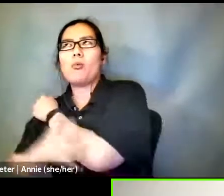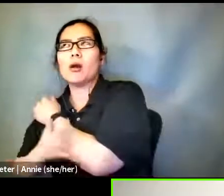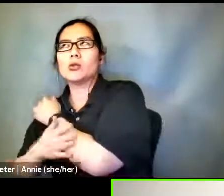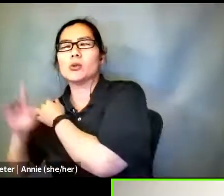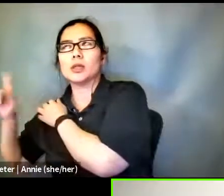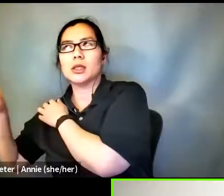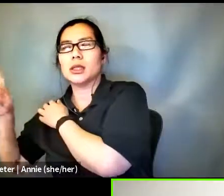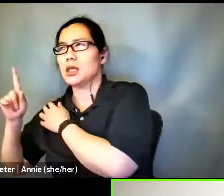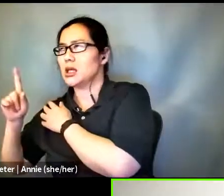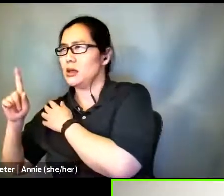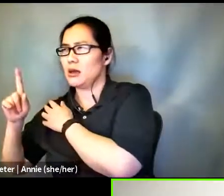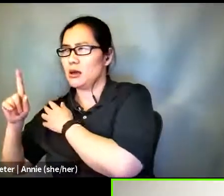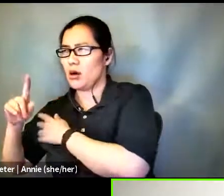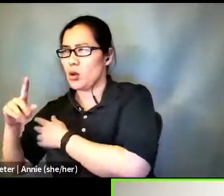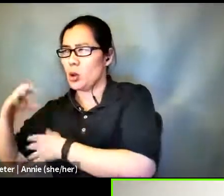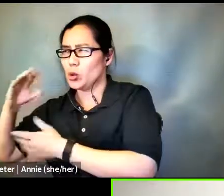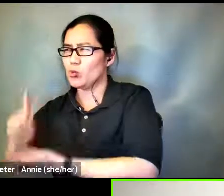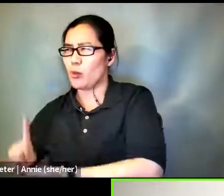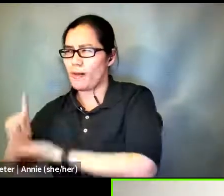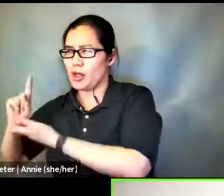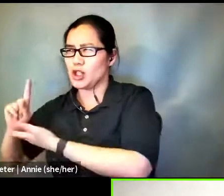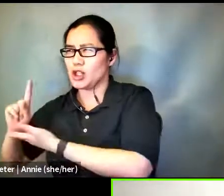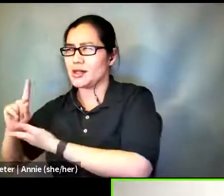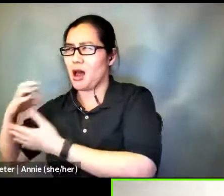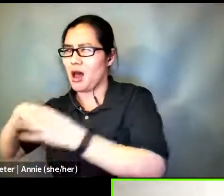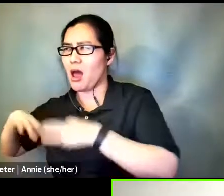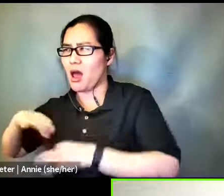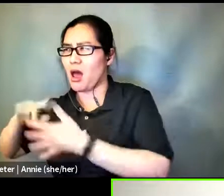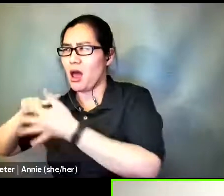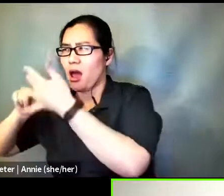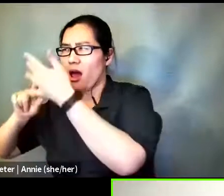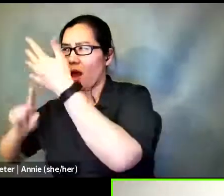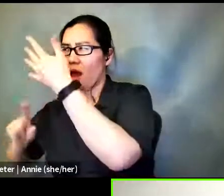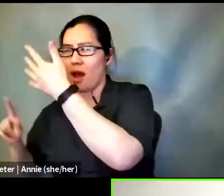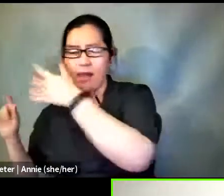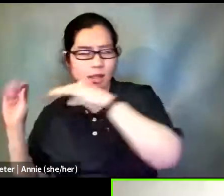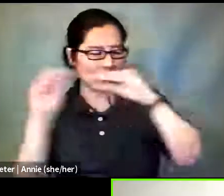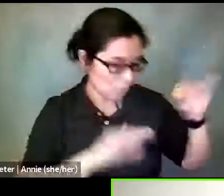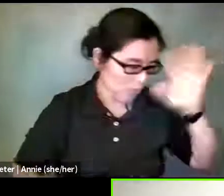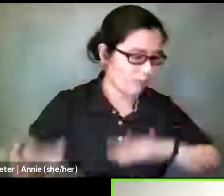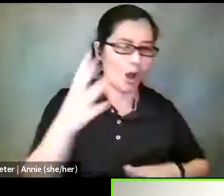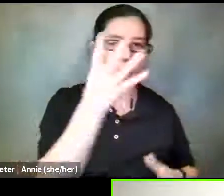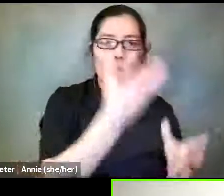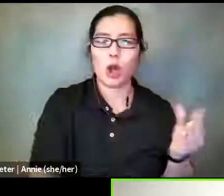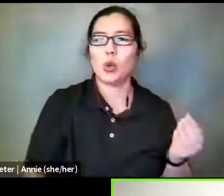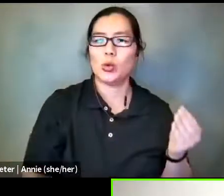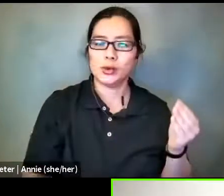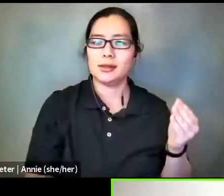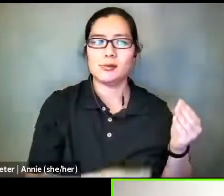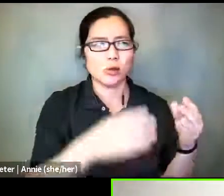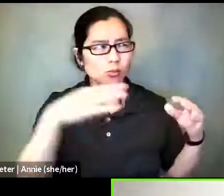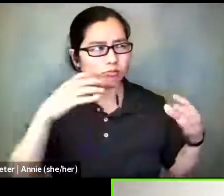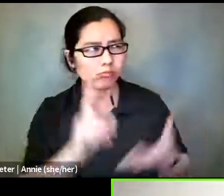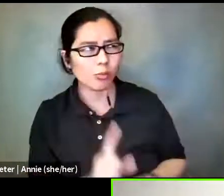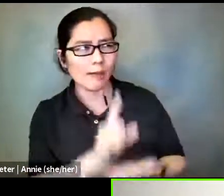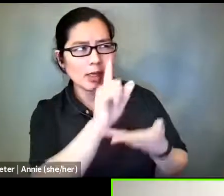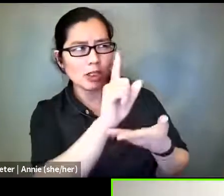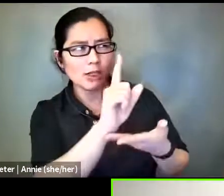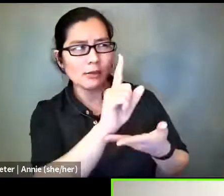privileges, and thinking about that in the context of who else was this happening to, right? And understanding that work of, oh,